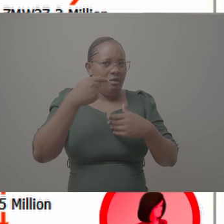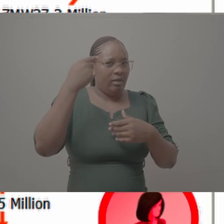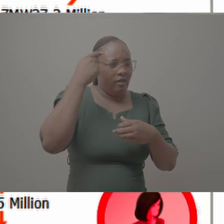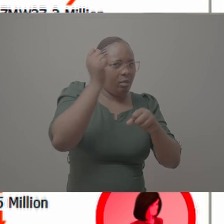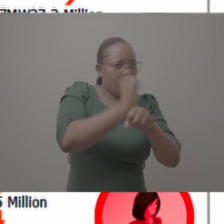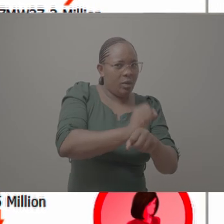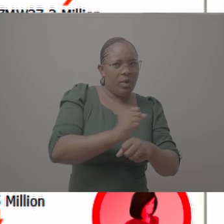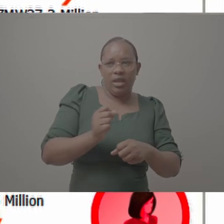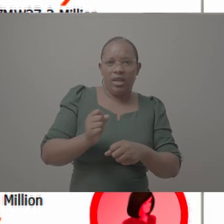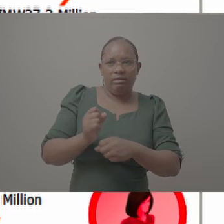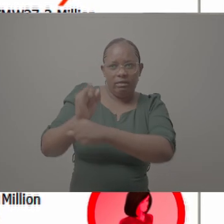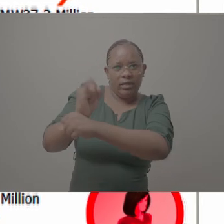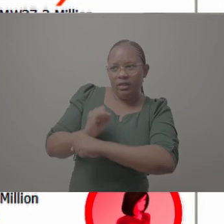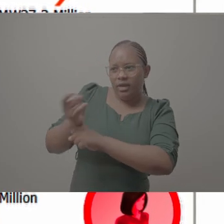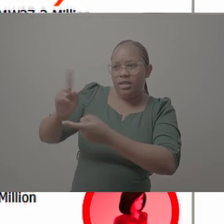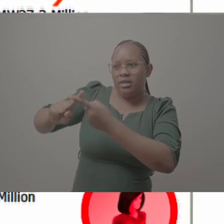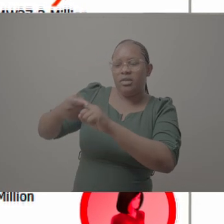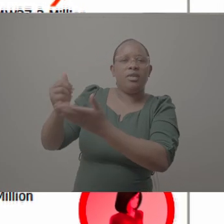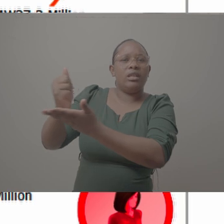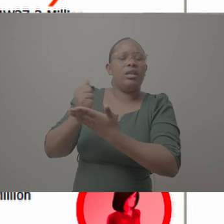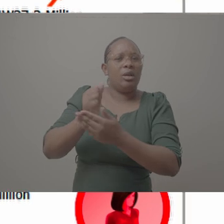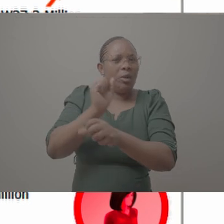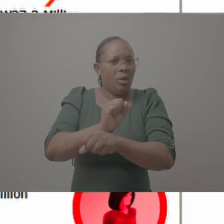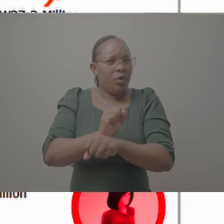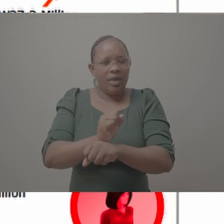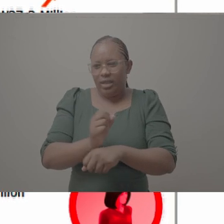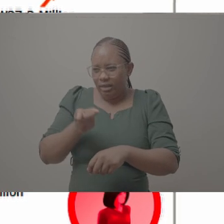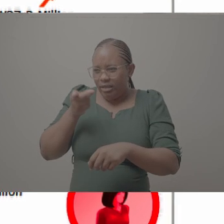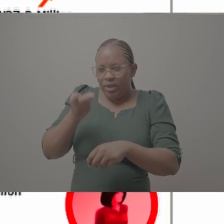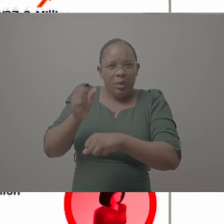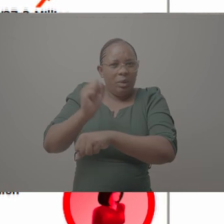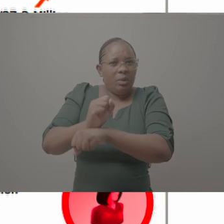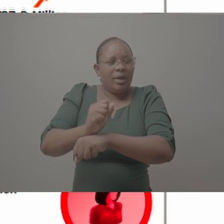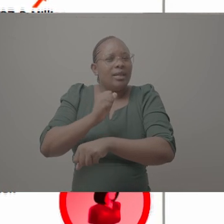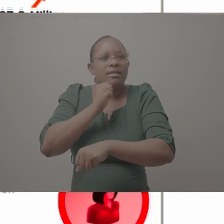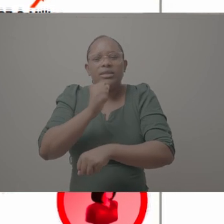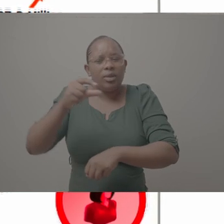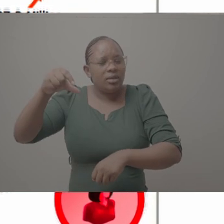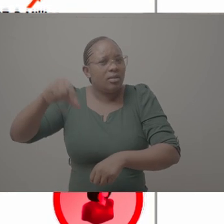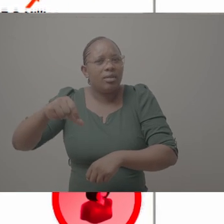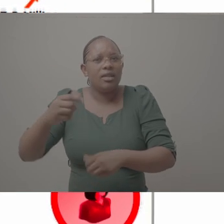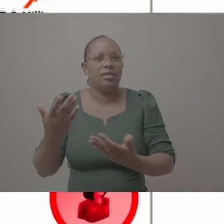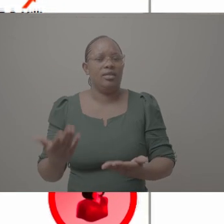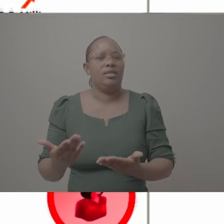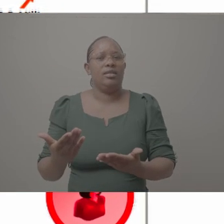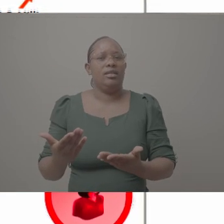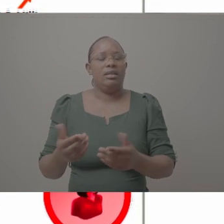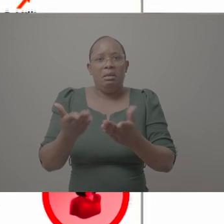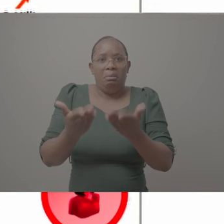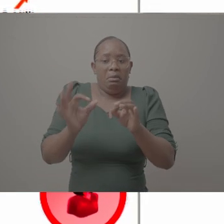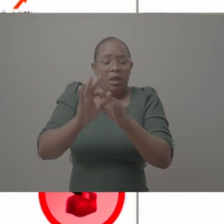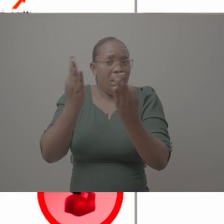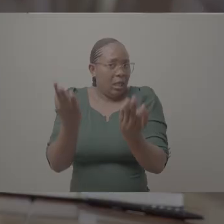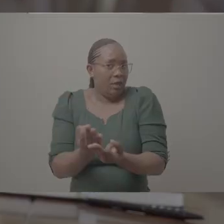positions in government. But the people who are operating those companies are basically associates, or they may be